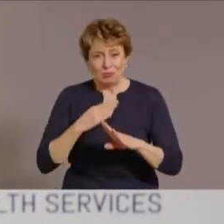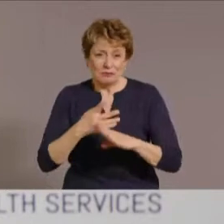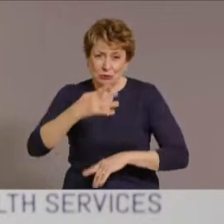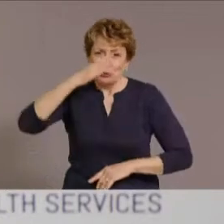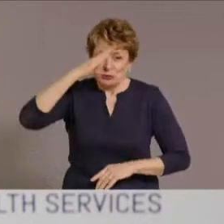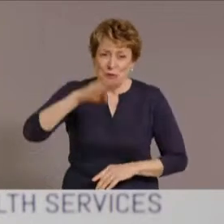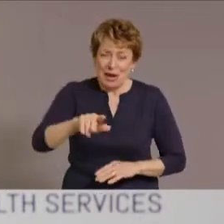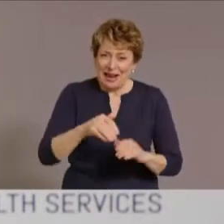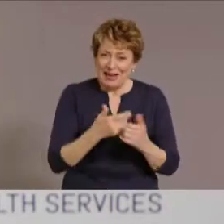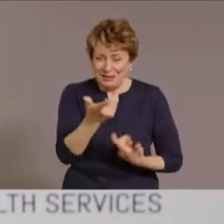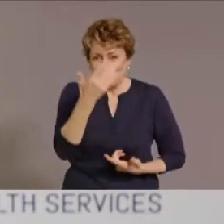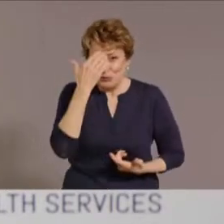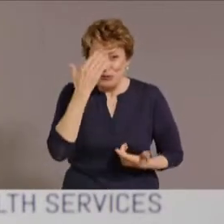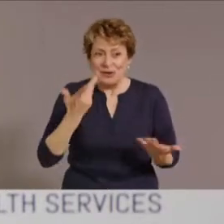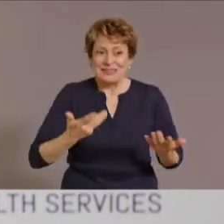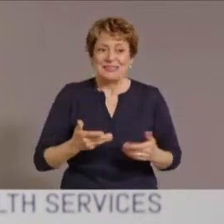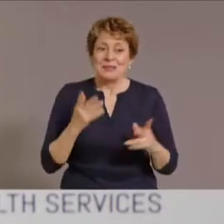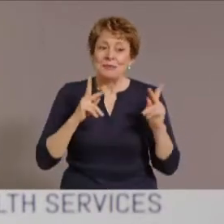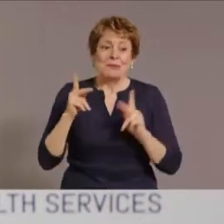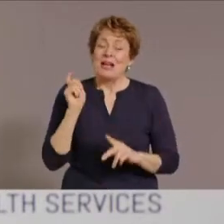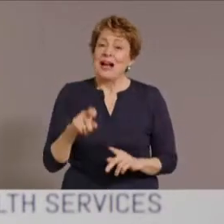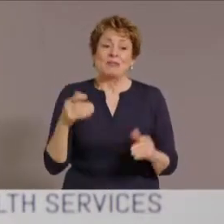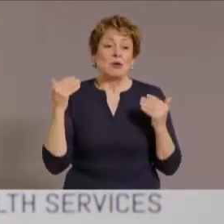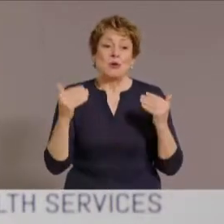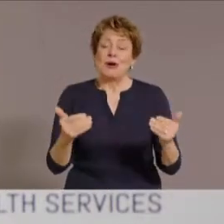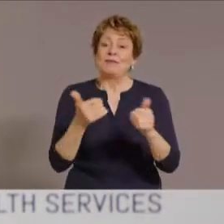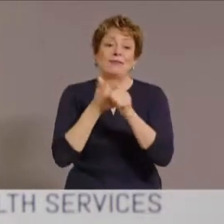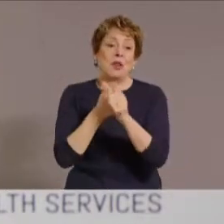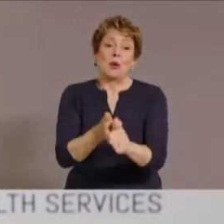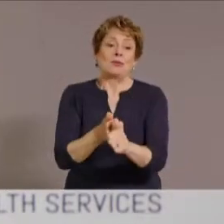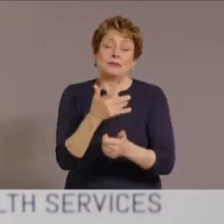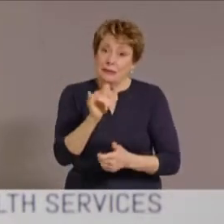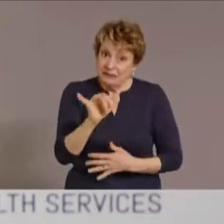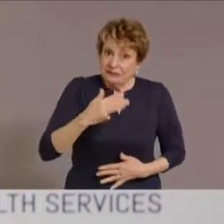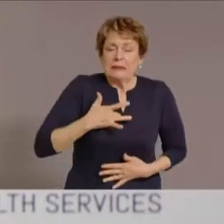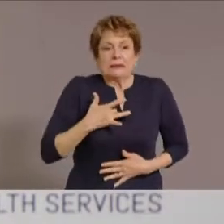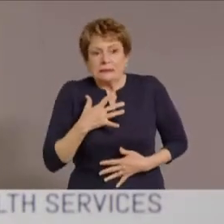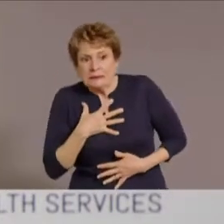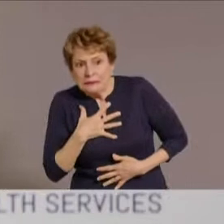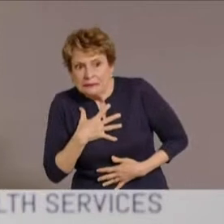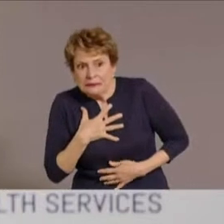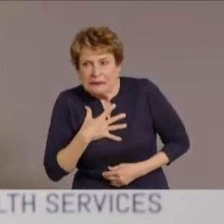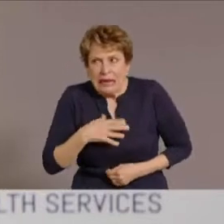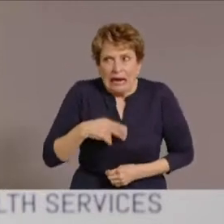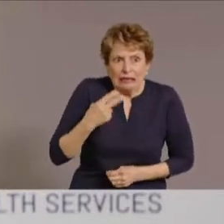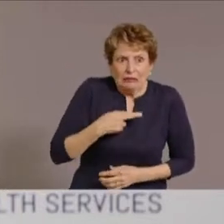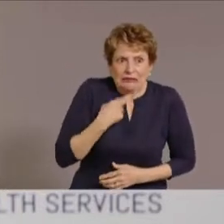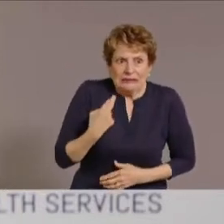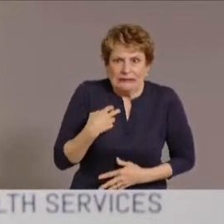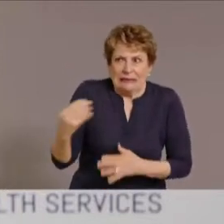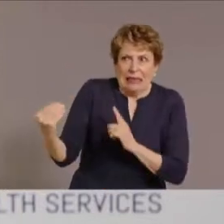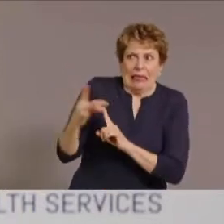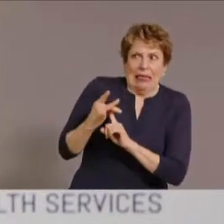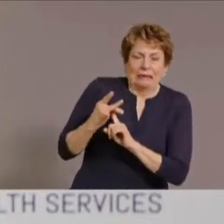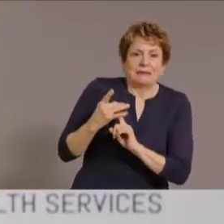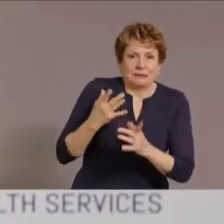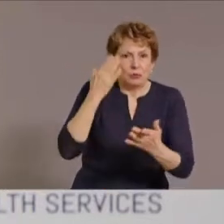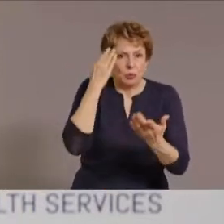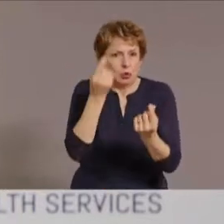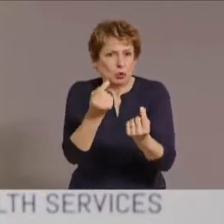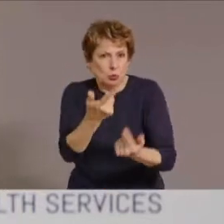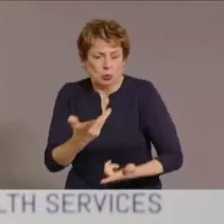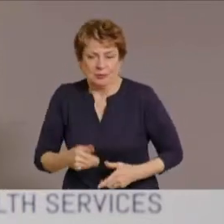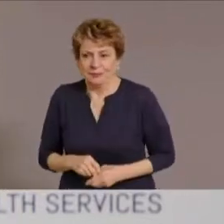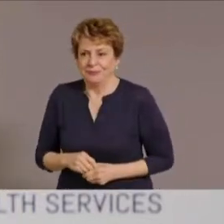COVID-19, and people just need to take the steps to do that if they feel that they're at high risk for COVID-19. Last question. You've seen